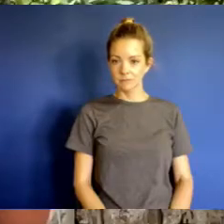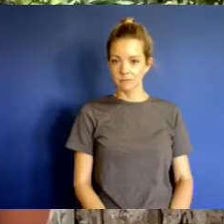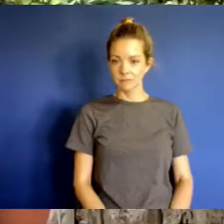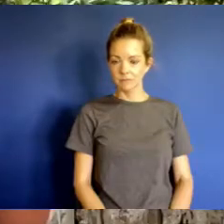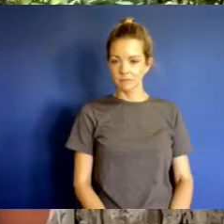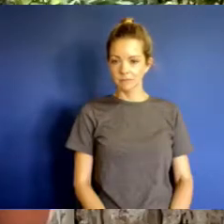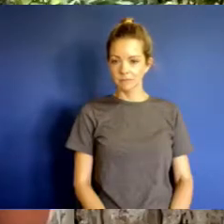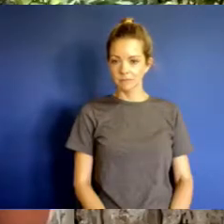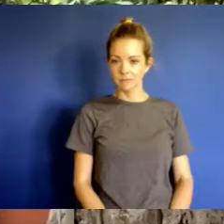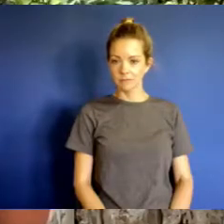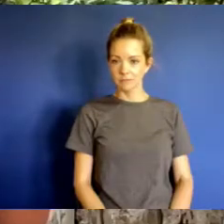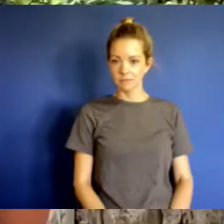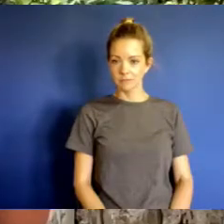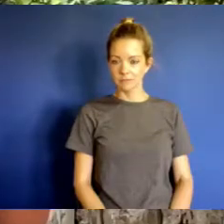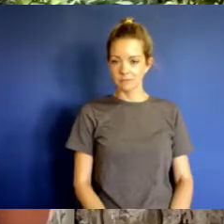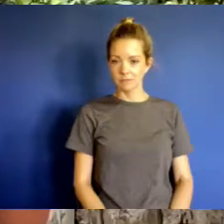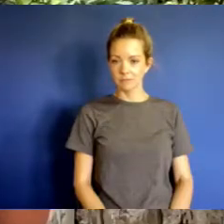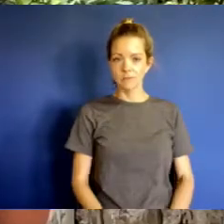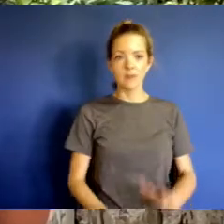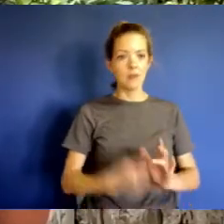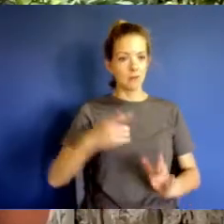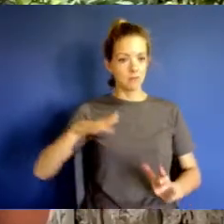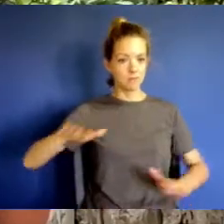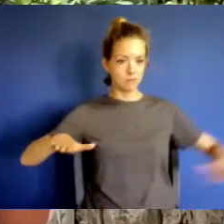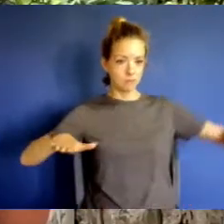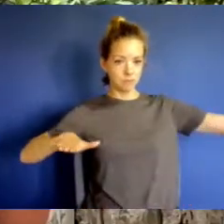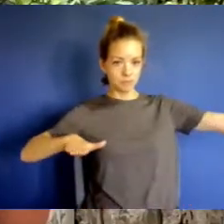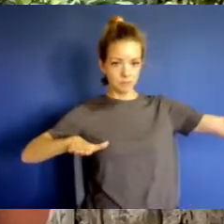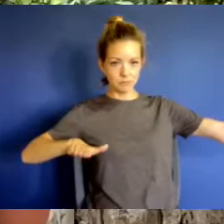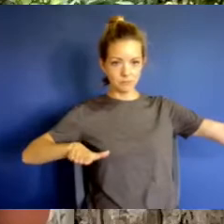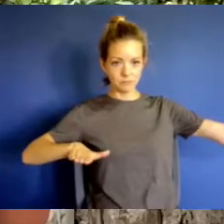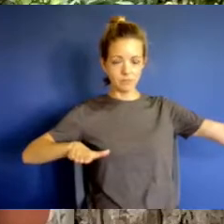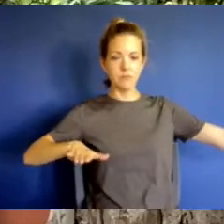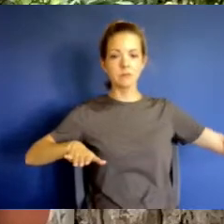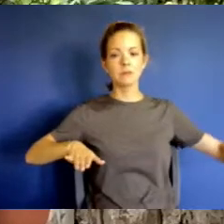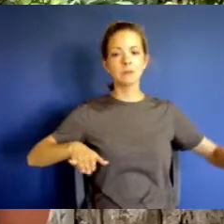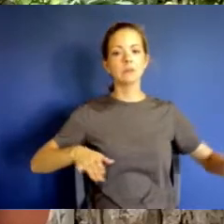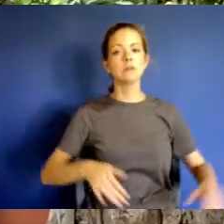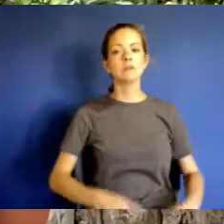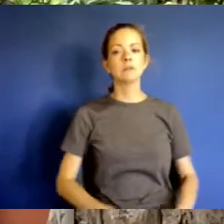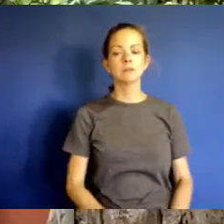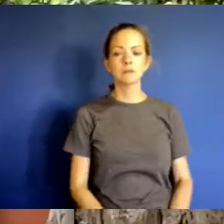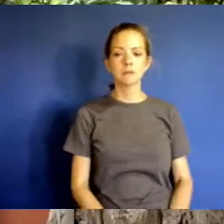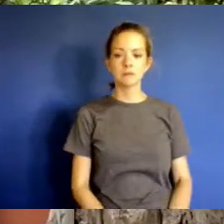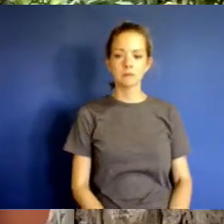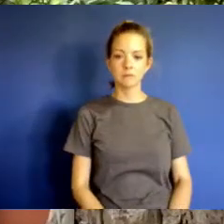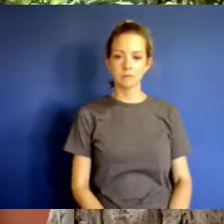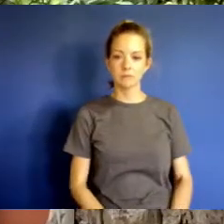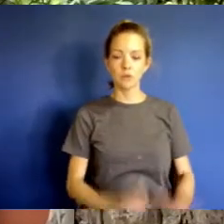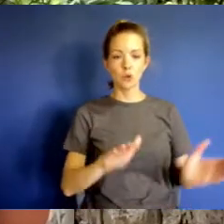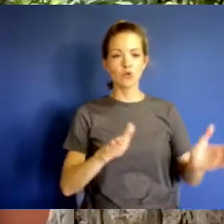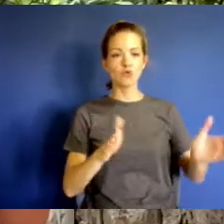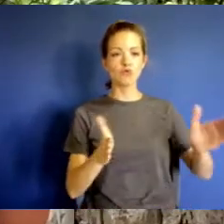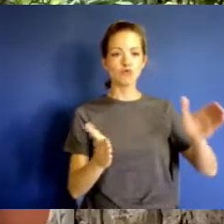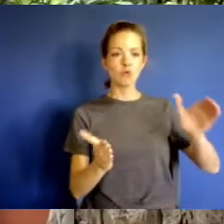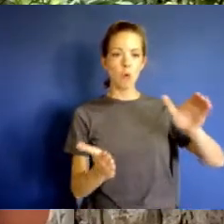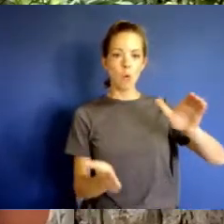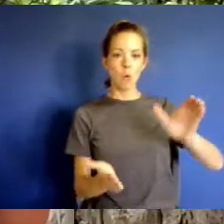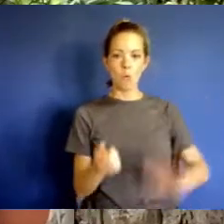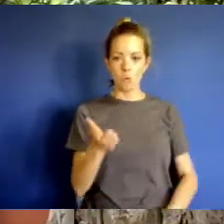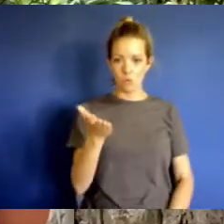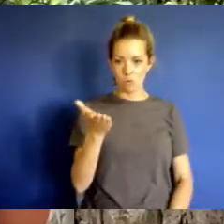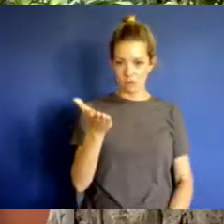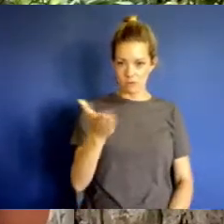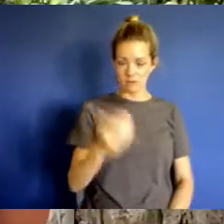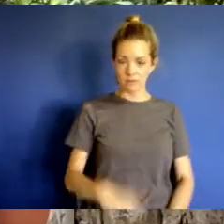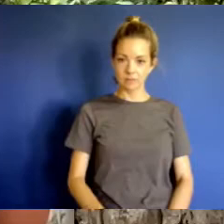Push the right hand, or pop the right hand under your right shoulder. And do it the other way. So the left shoulder comes down